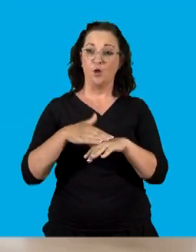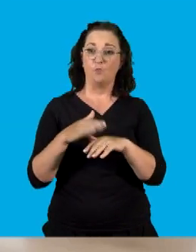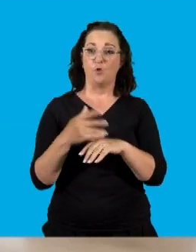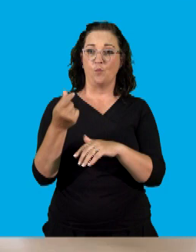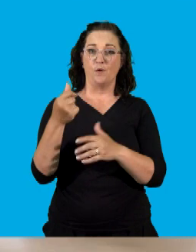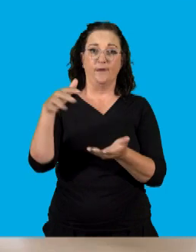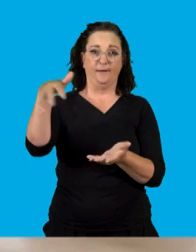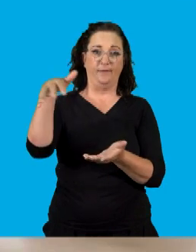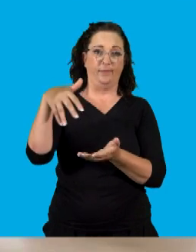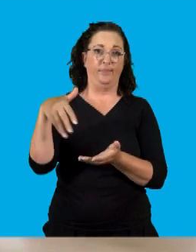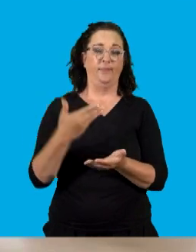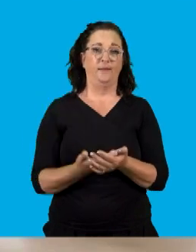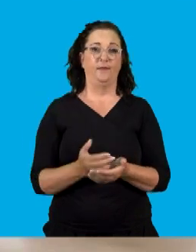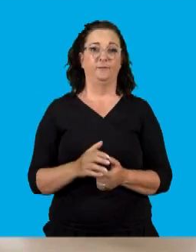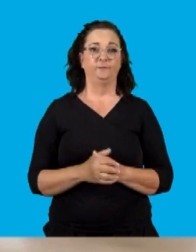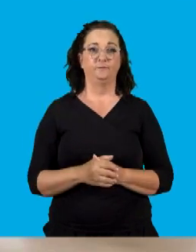generate more capital.